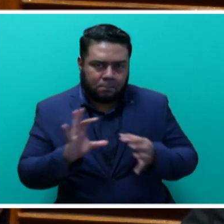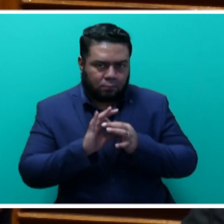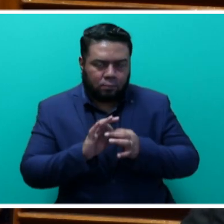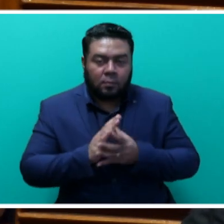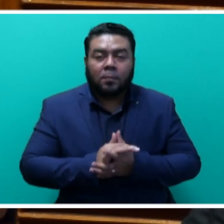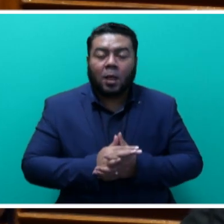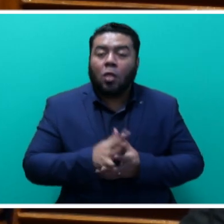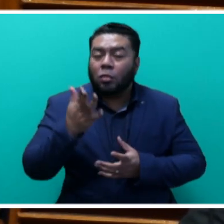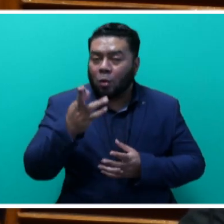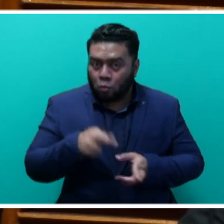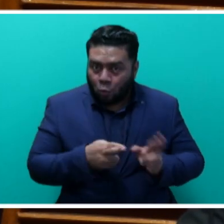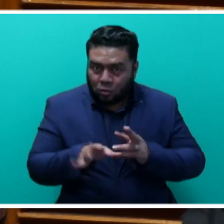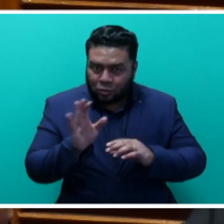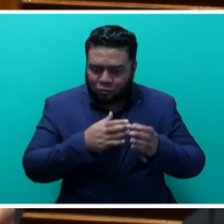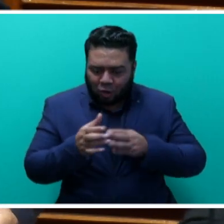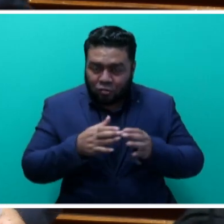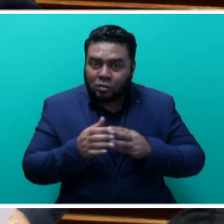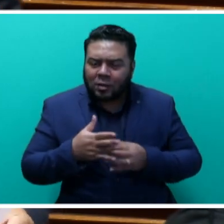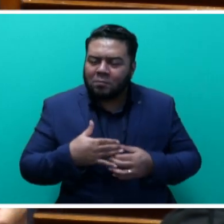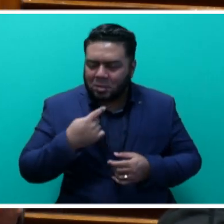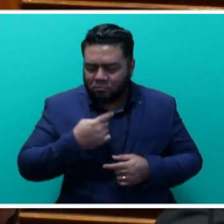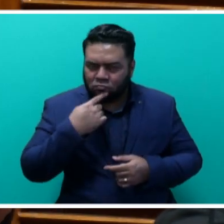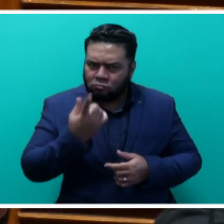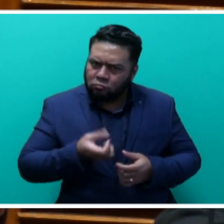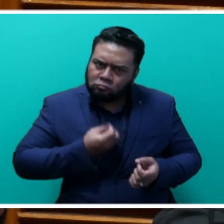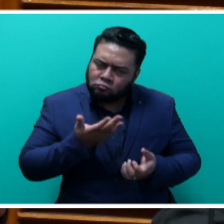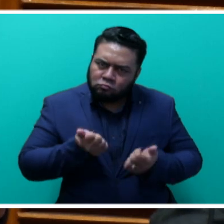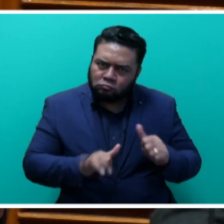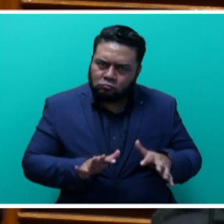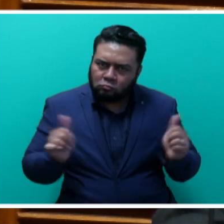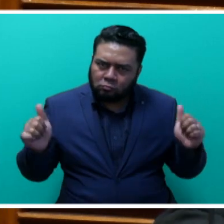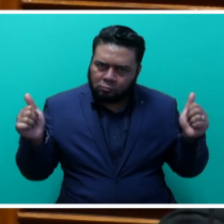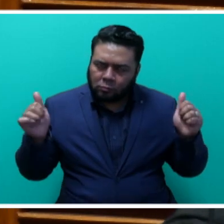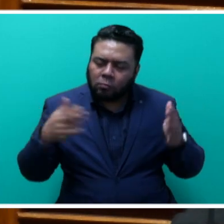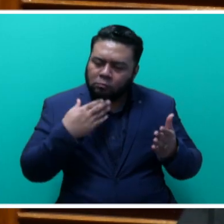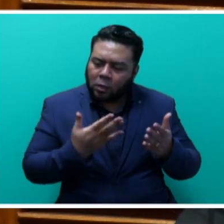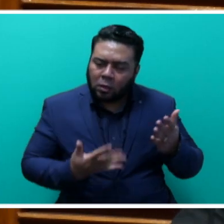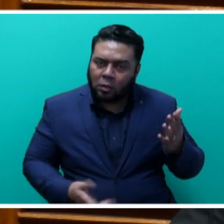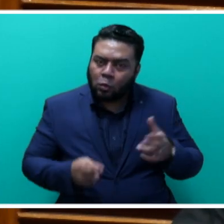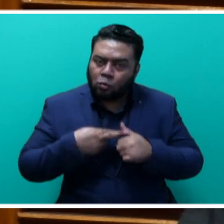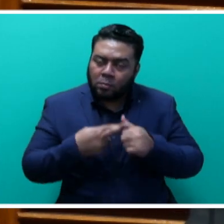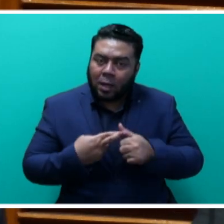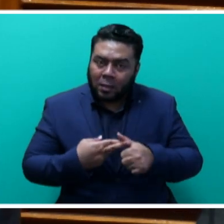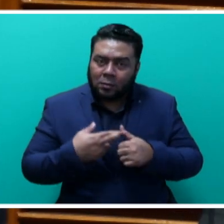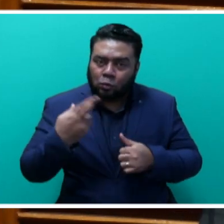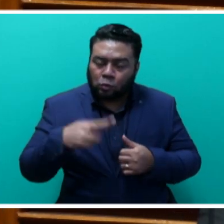road constructions, as I had mentioned during the reply to